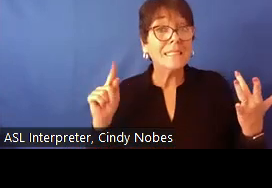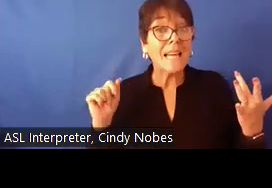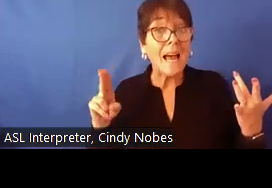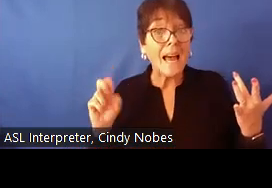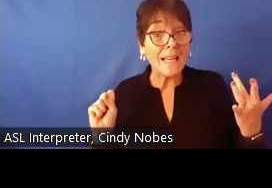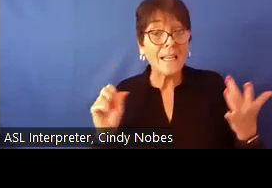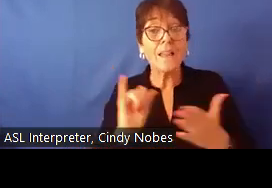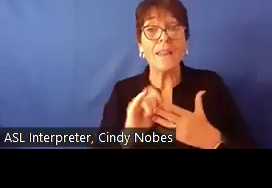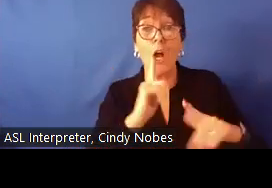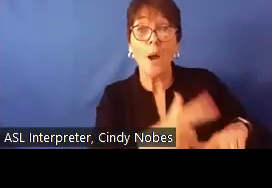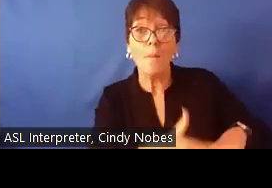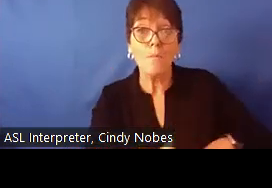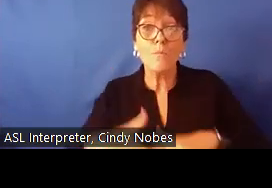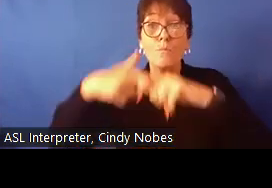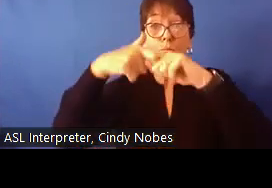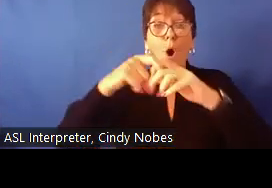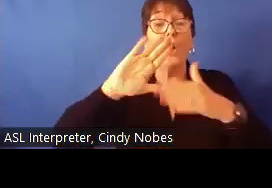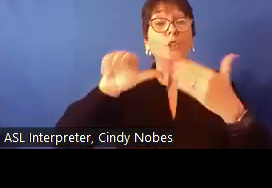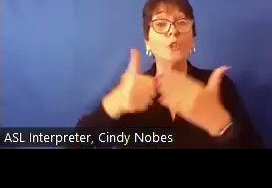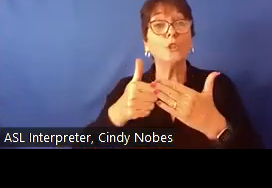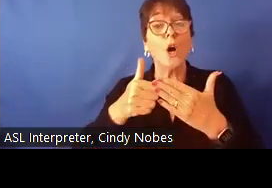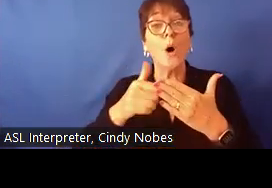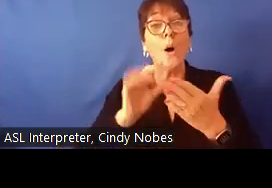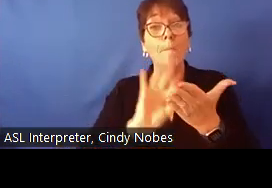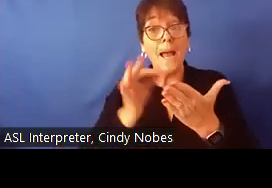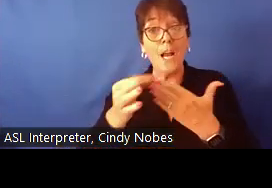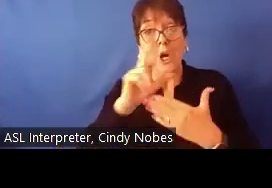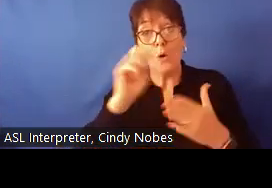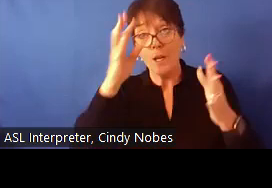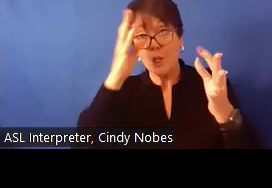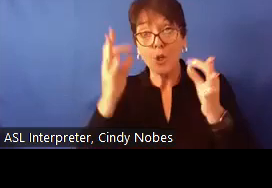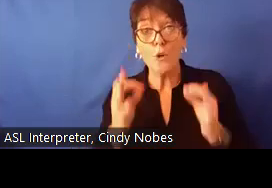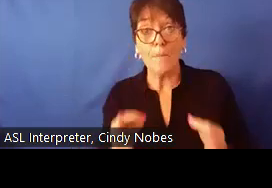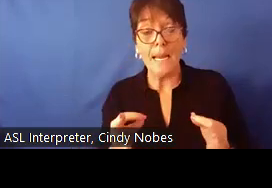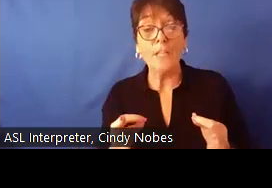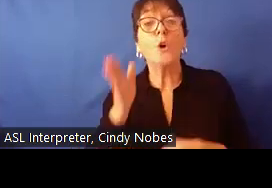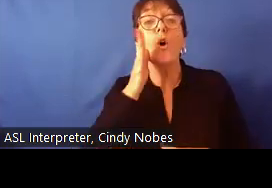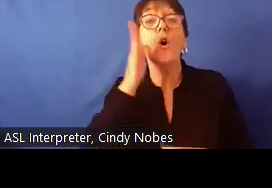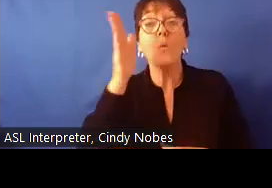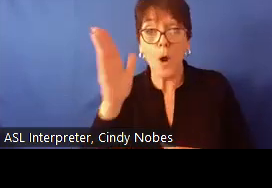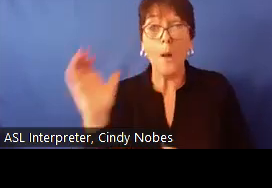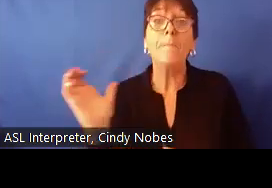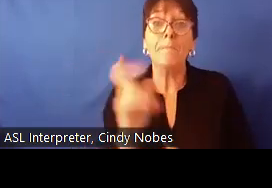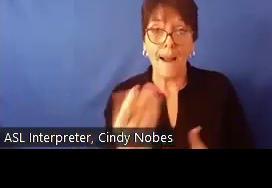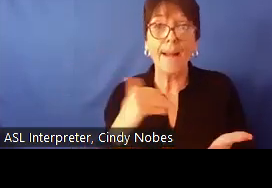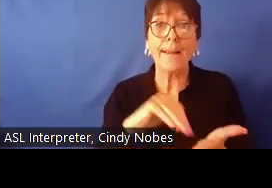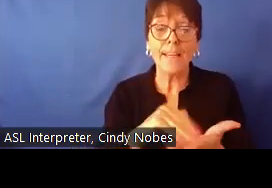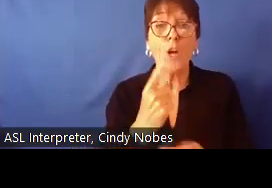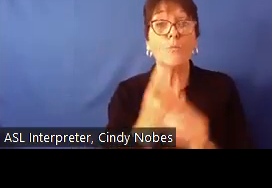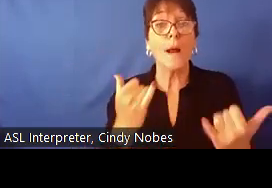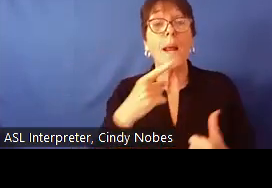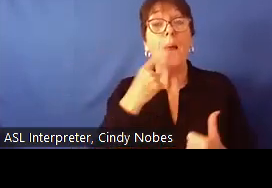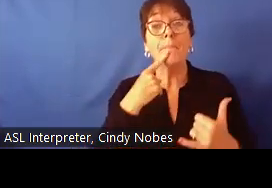basically pauses all Medi-Cal redeterminations for our beneficiaries, will eventually resume. Currently, the public